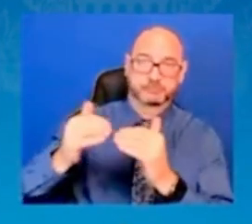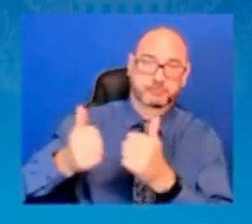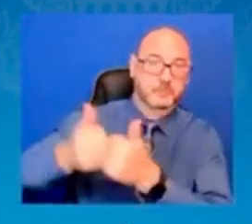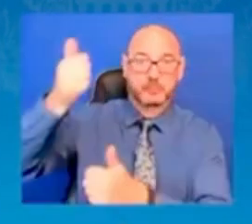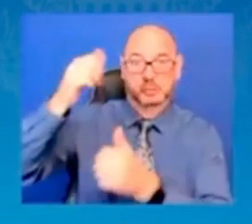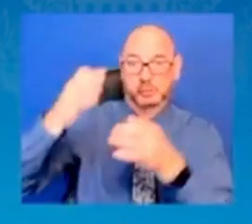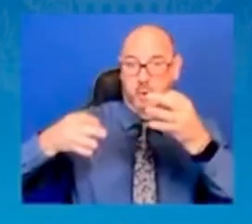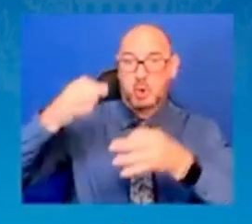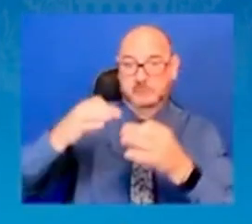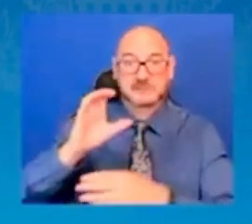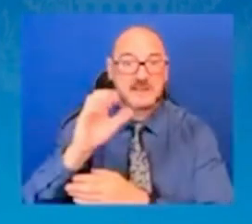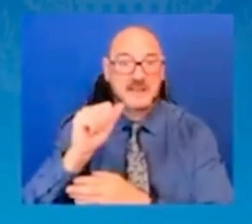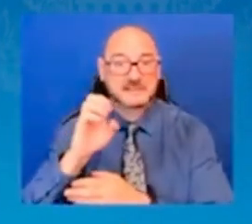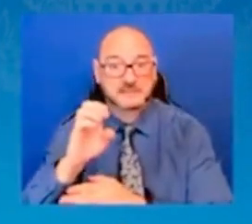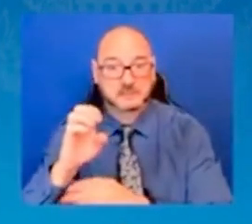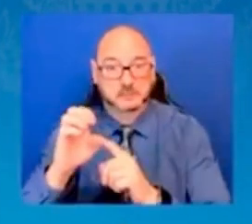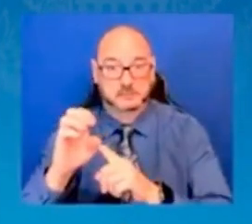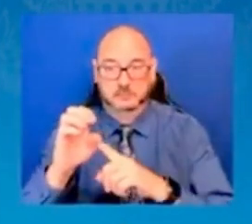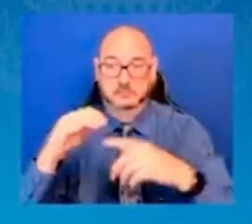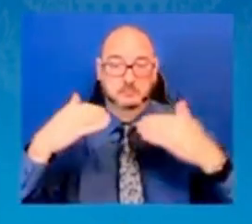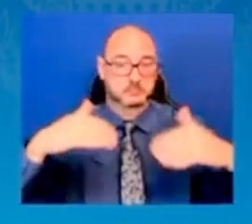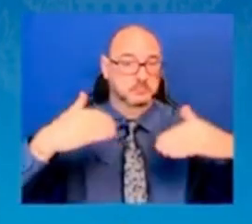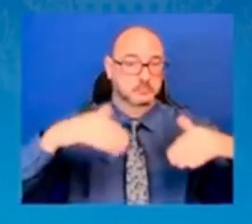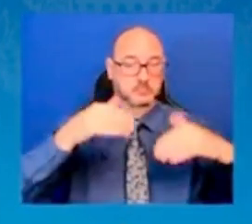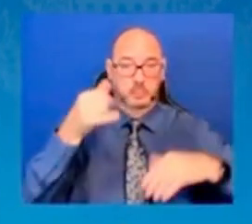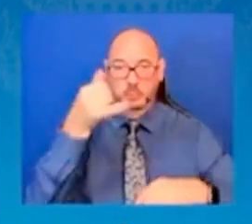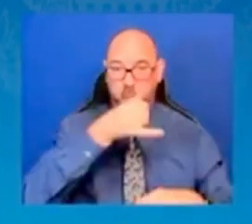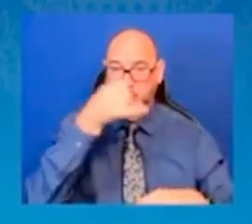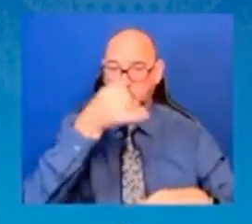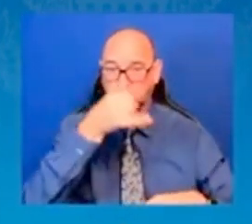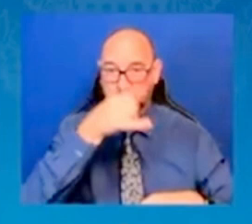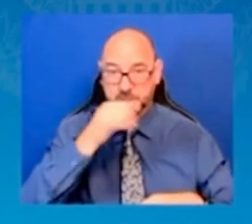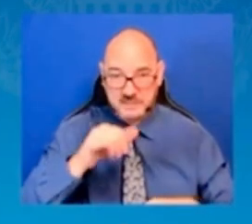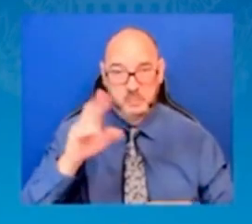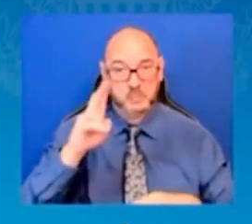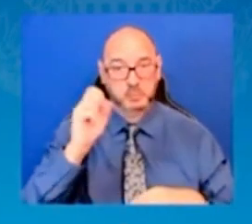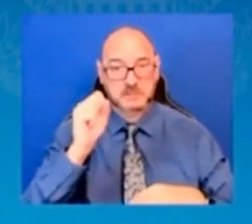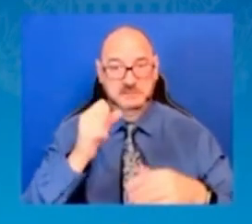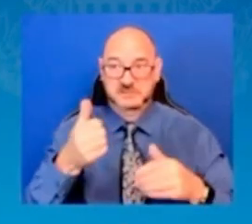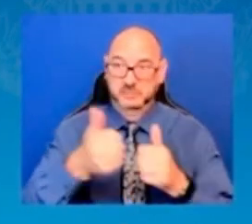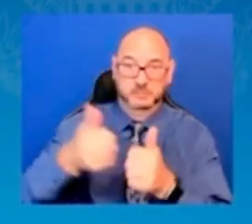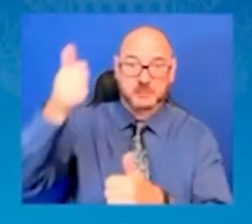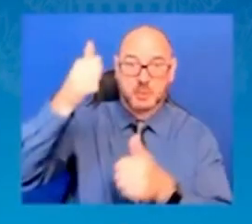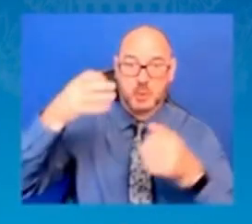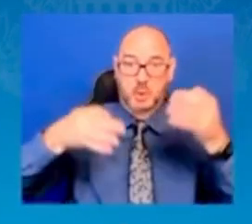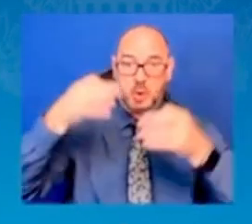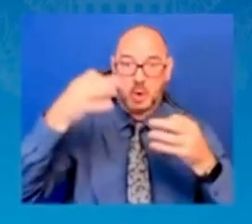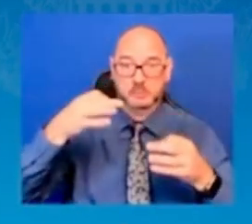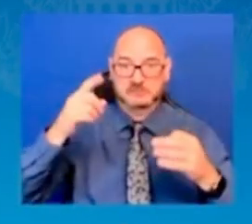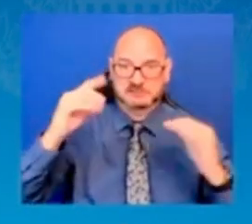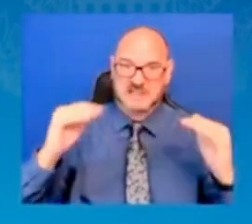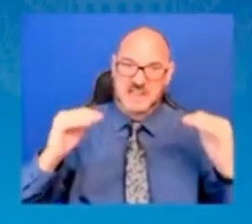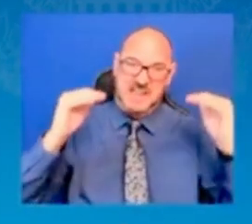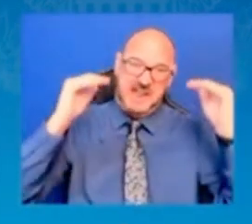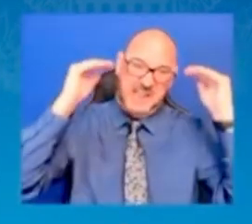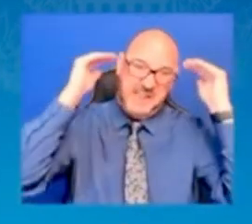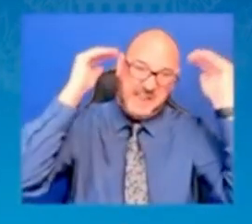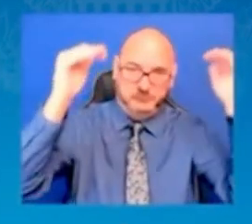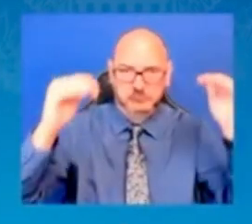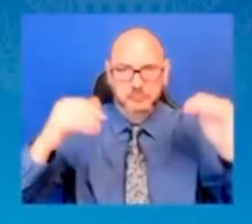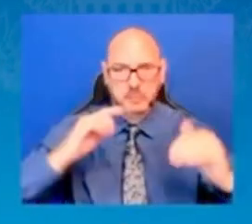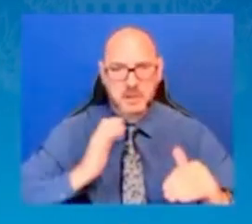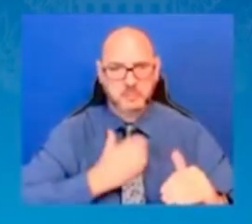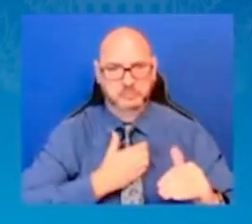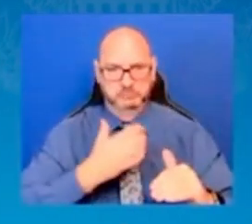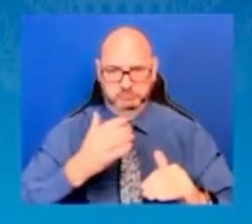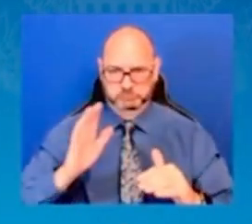and wherein, the United States Supreme Court, the highest court in our land, took a constitutional right from